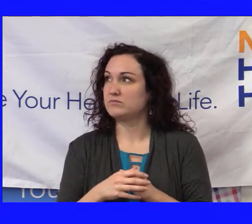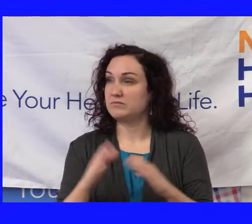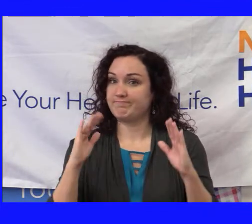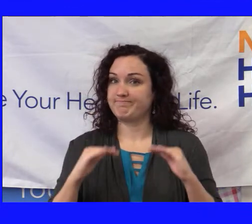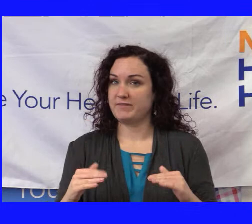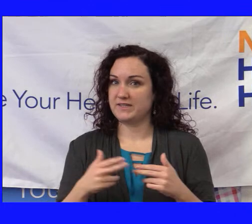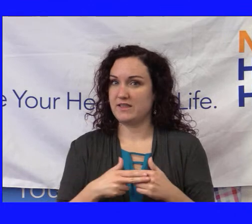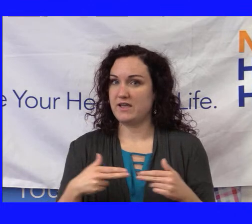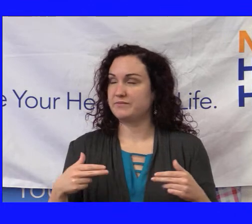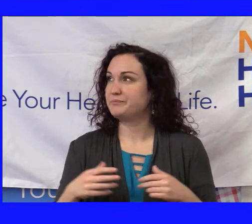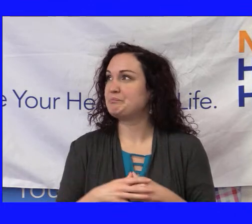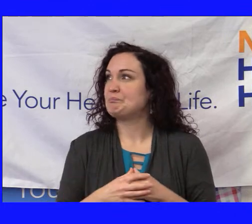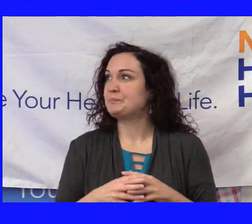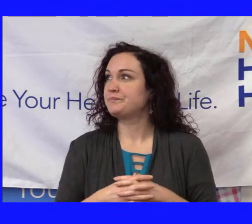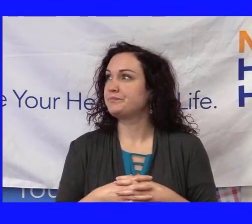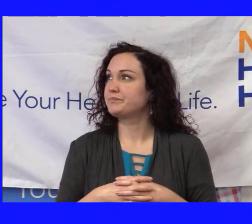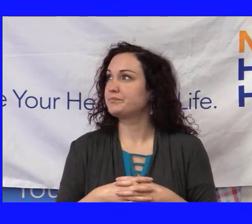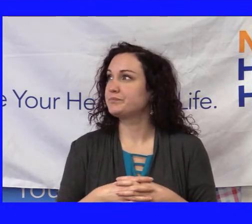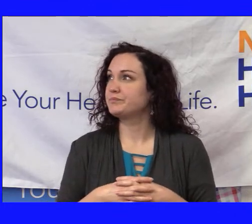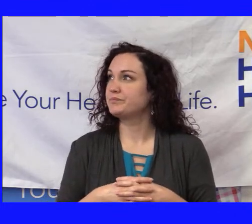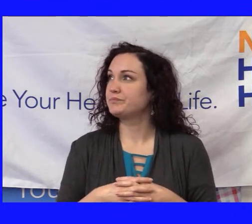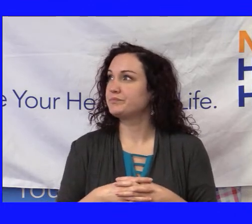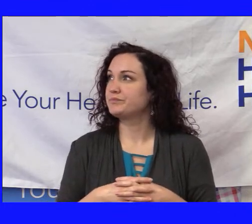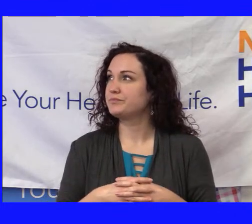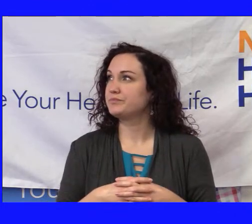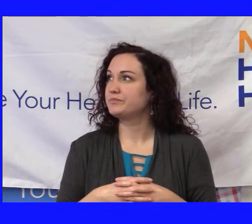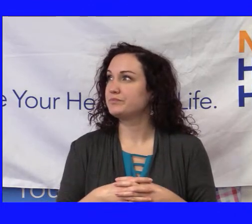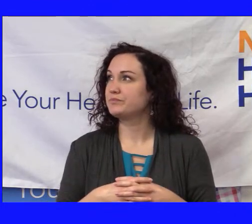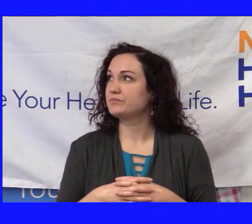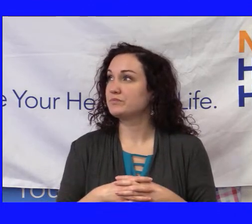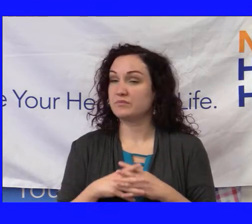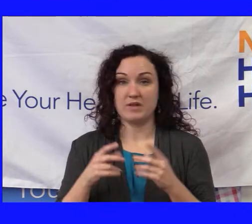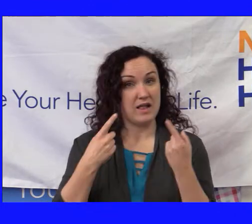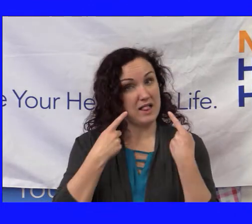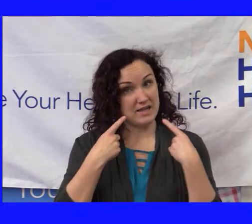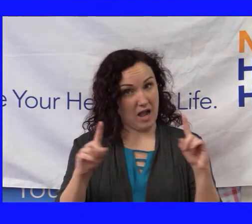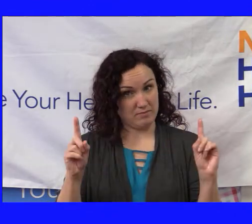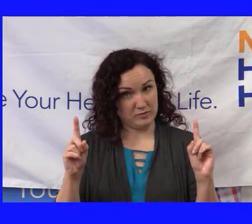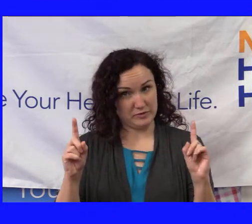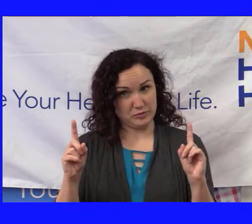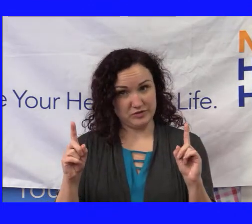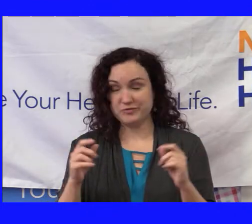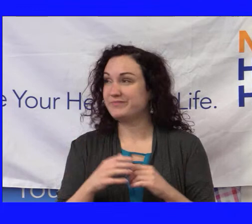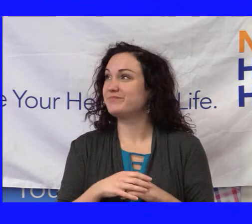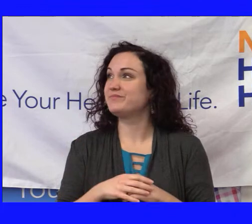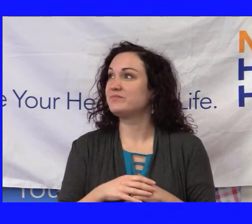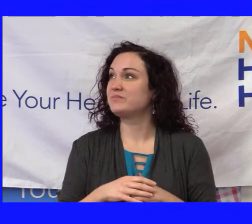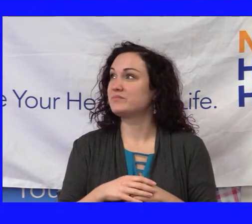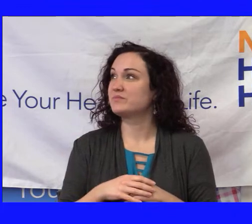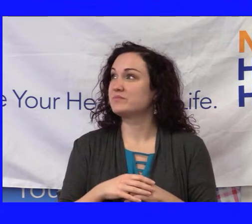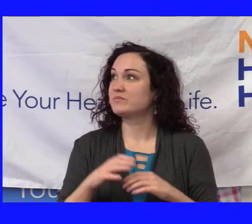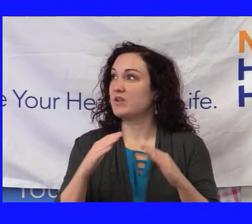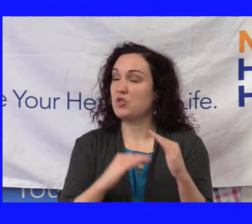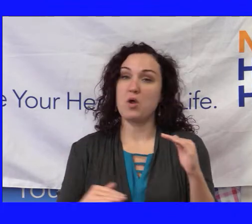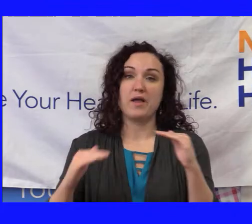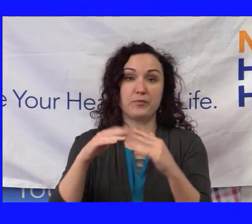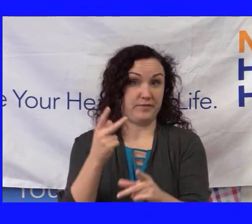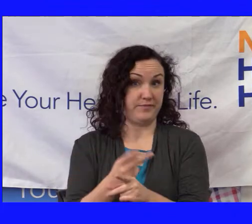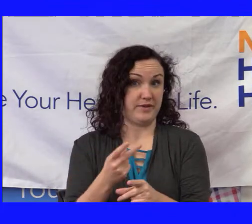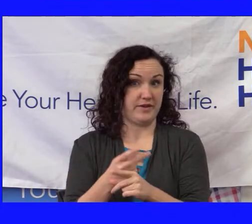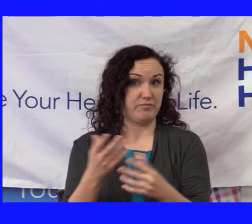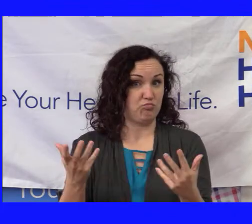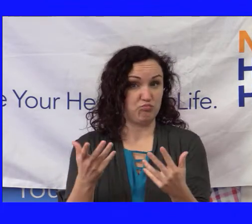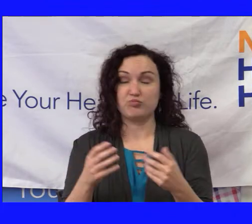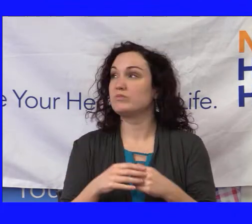So now I'm going to go through some of our accomplishments and milestones. So under the Equity of Care work